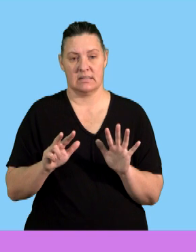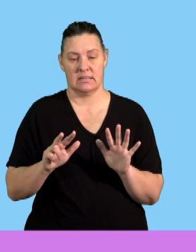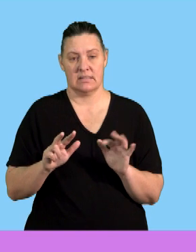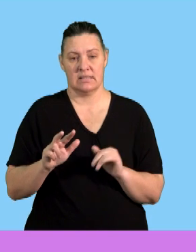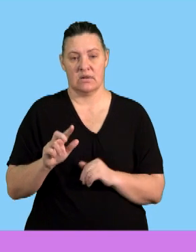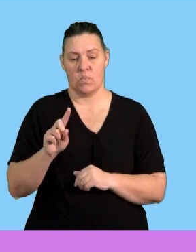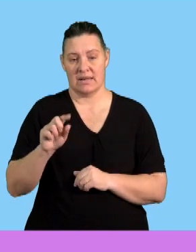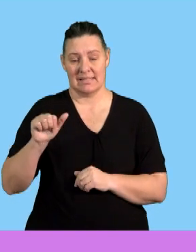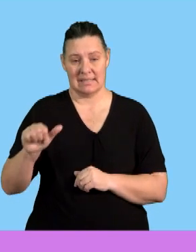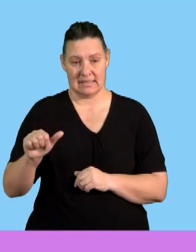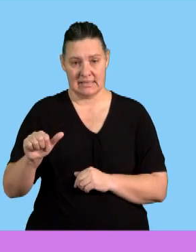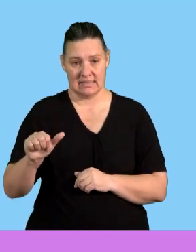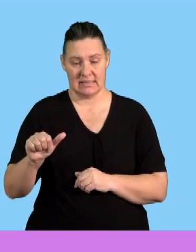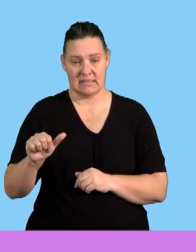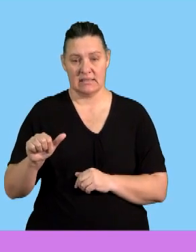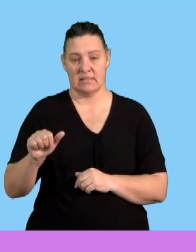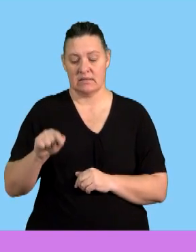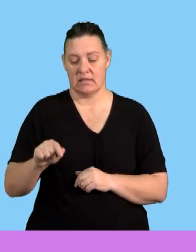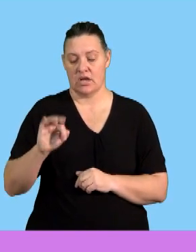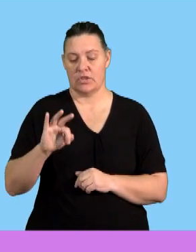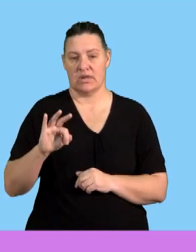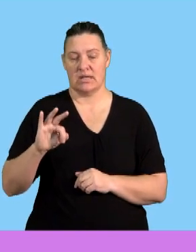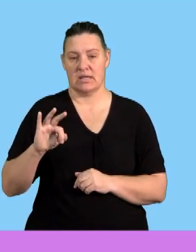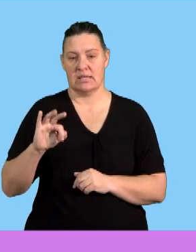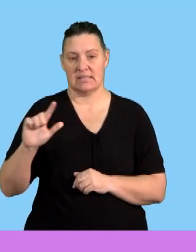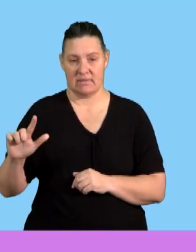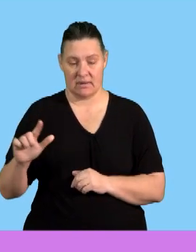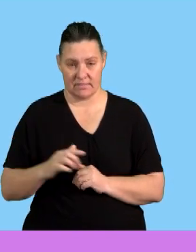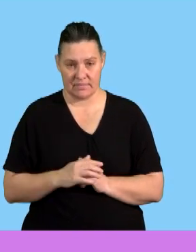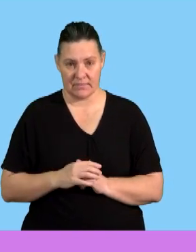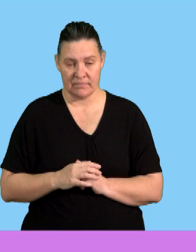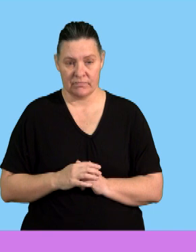5,816 Rand 37. So the lump sum